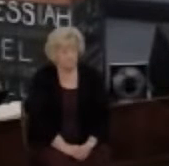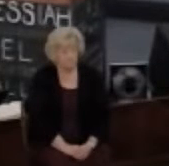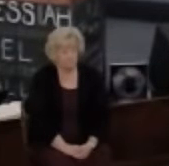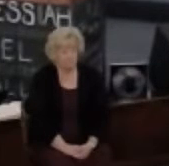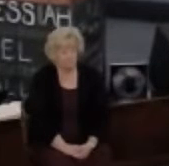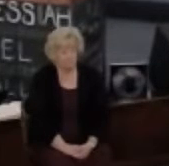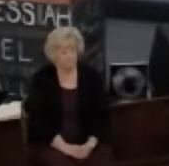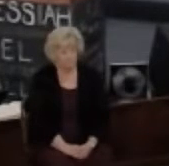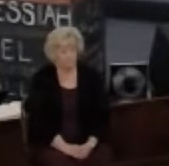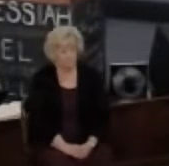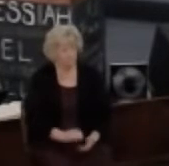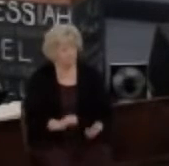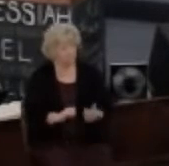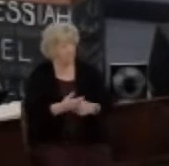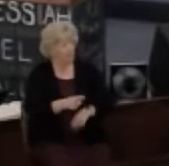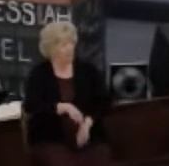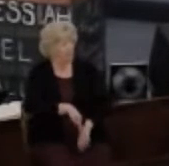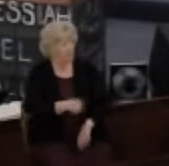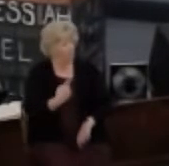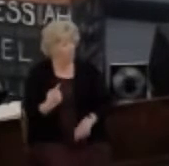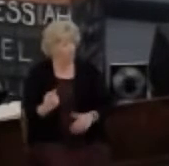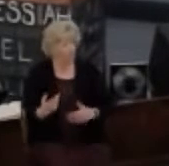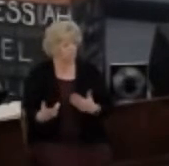how long has it been